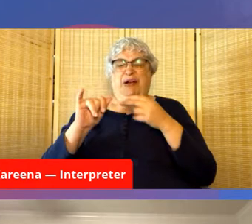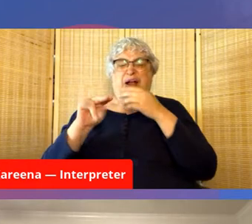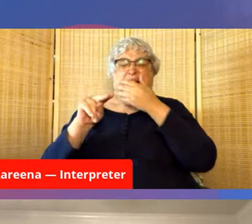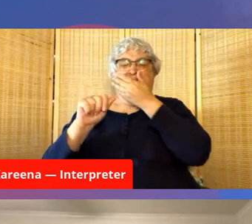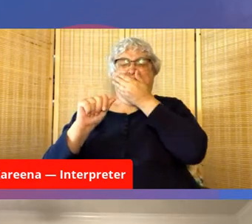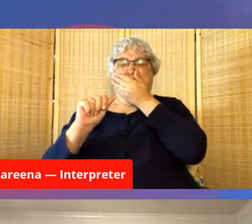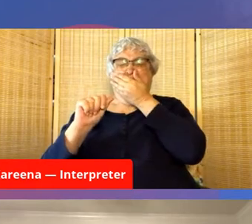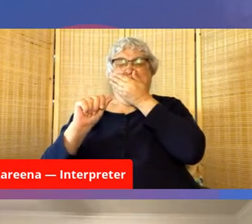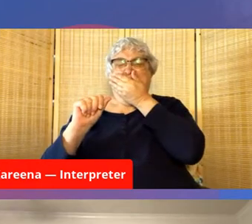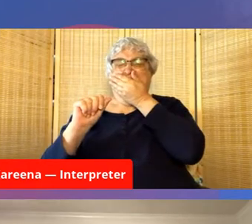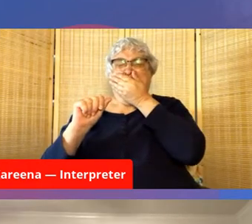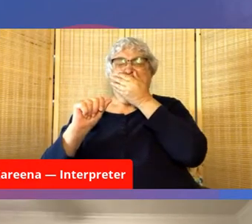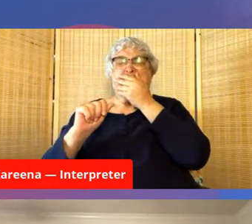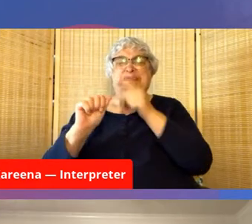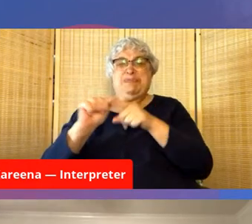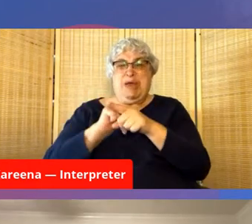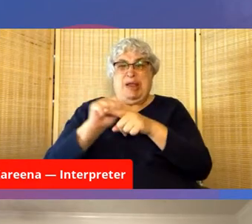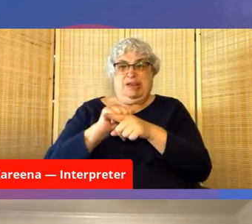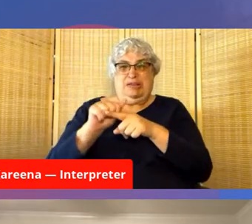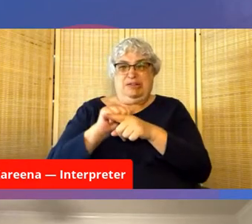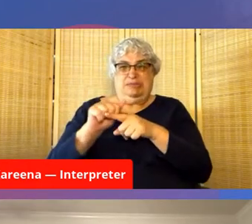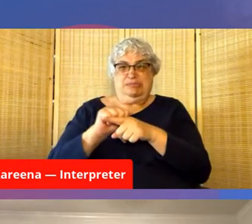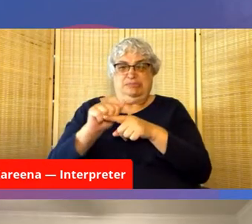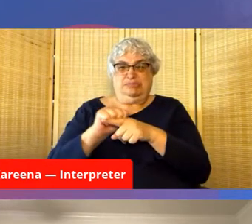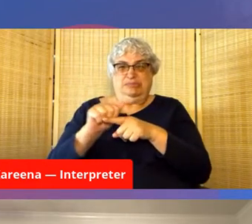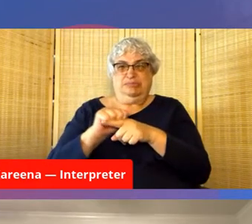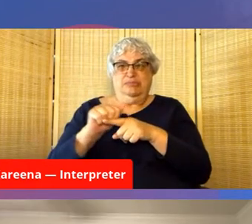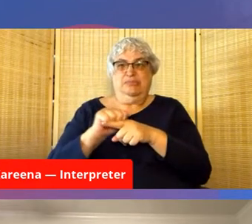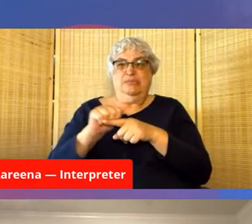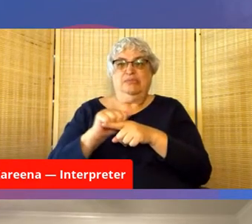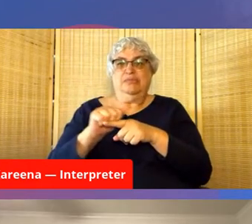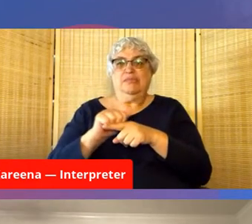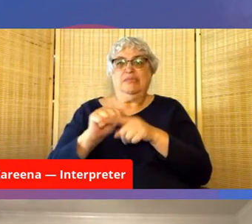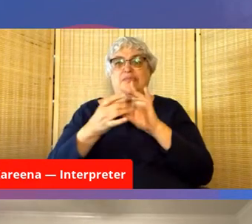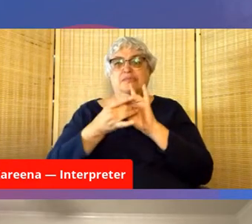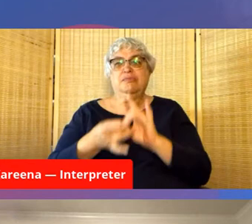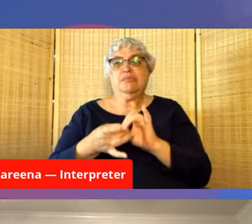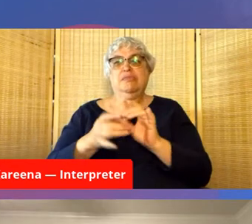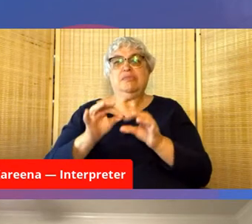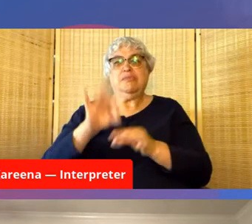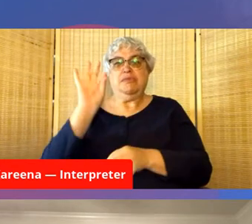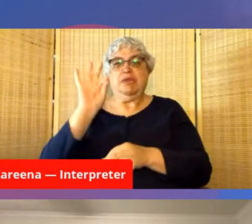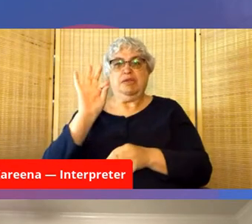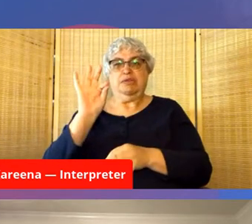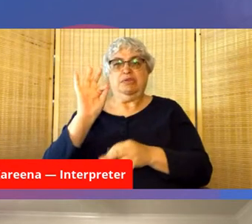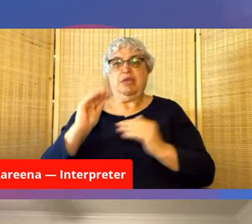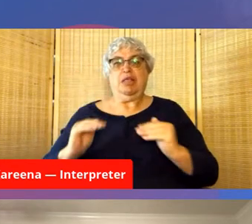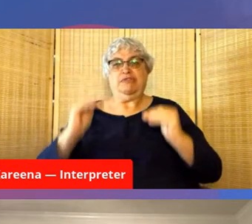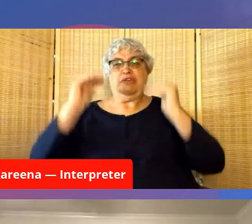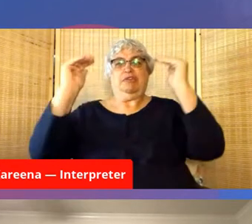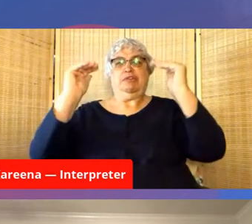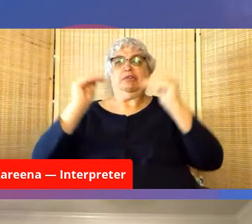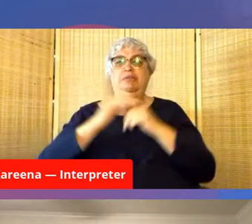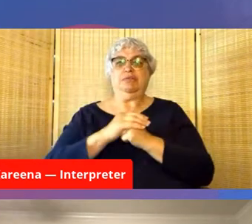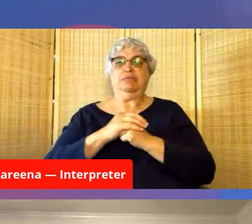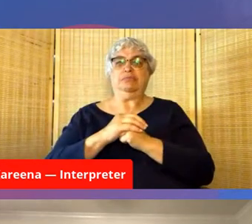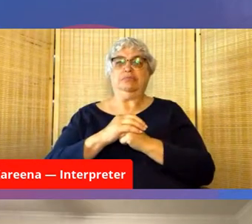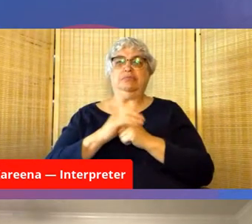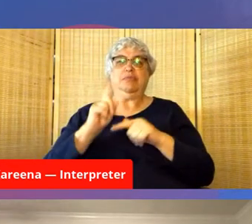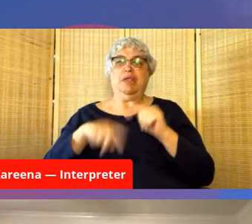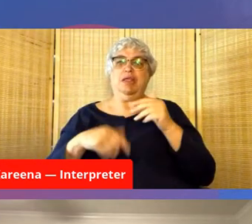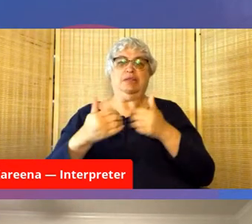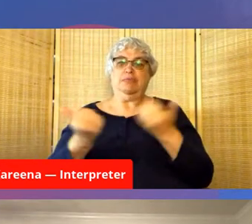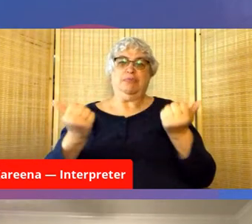basically practice. And that practice has got a lot to do with spiritual elevation. It cannot be separated